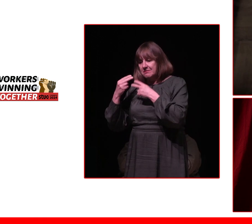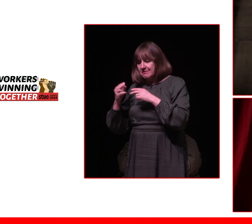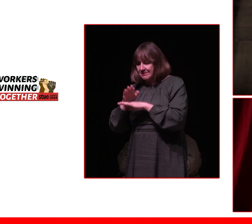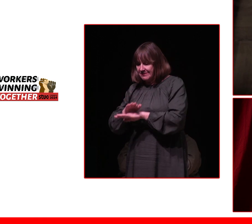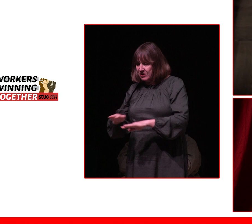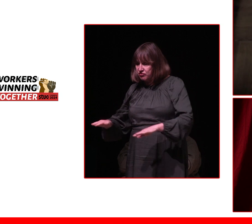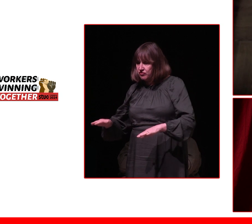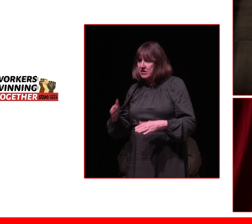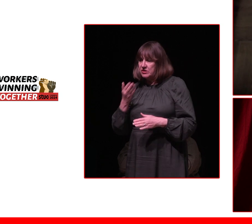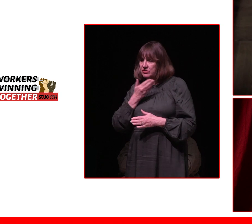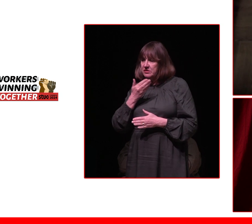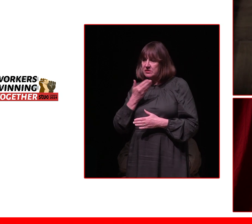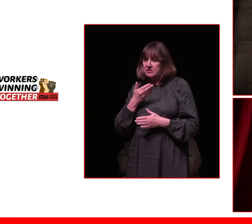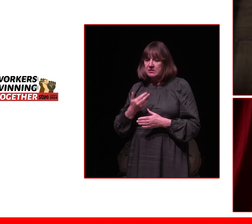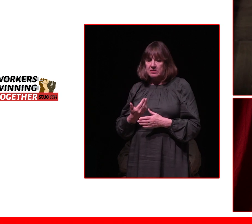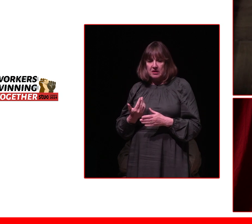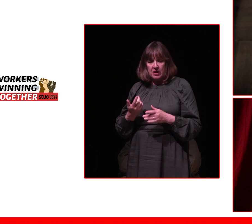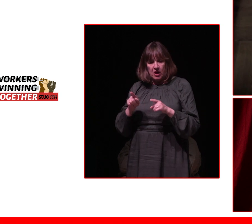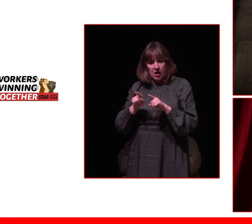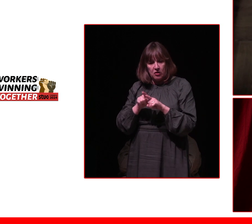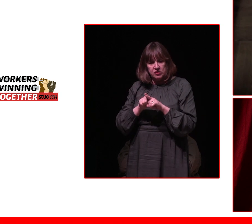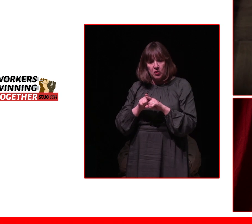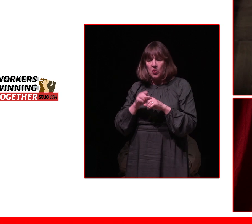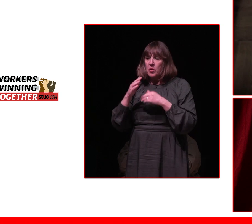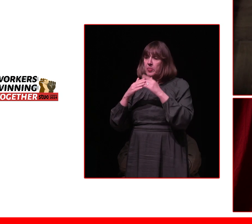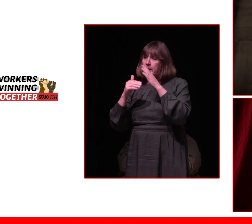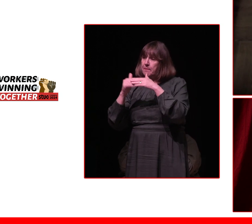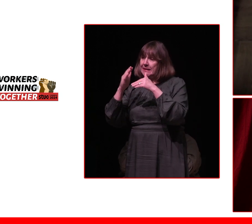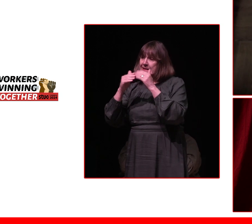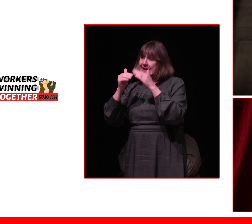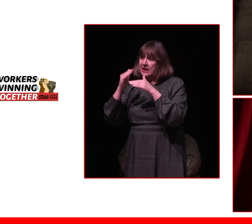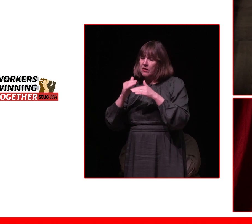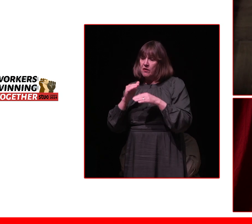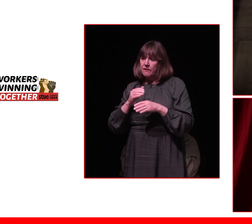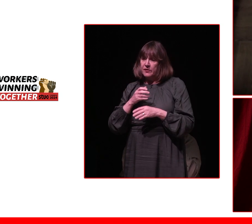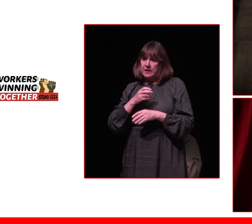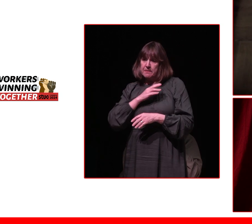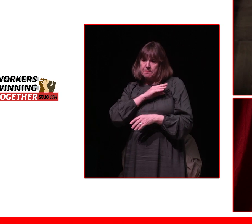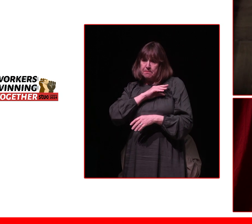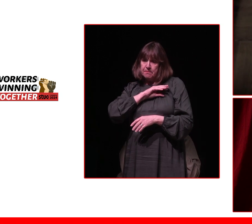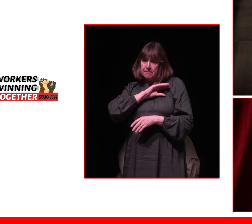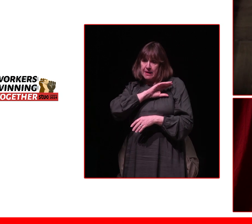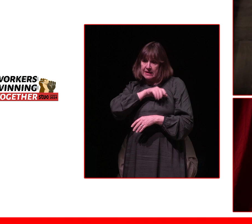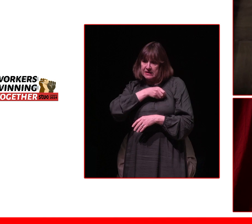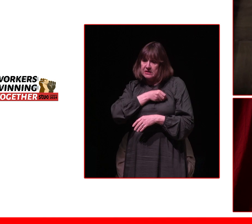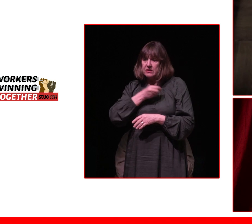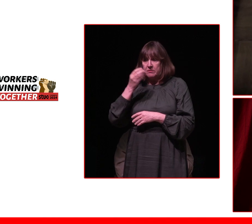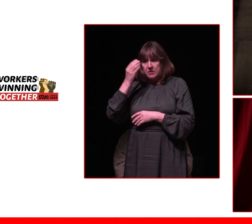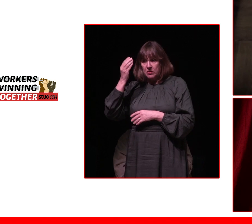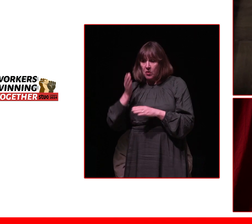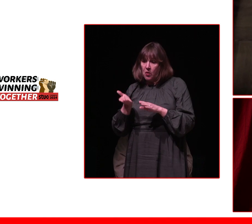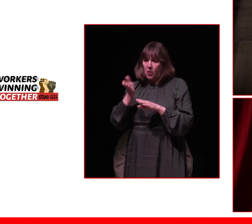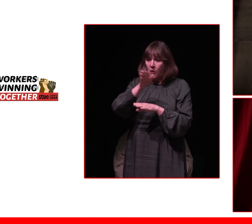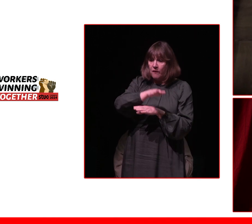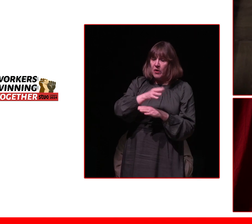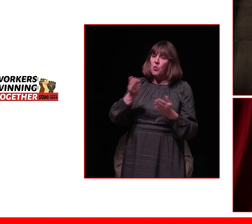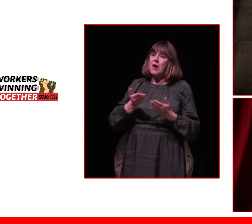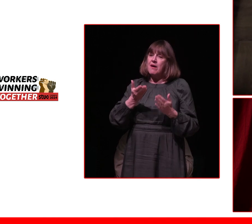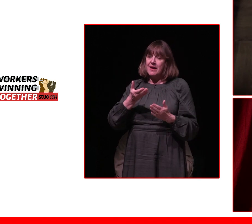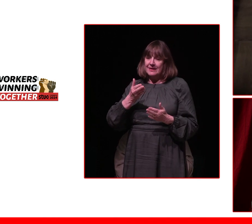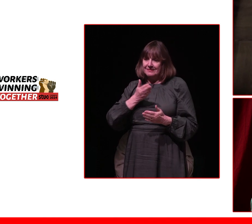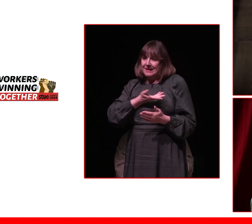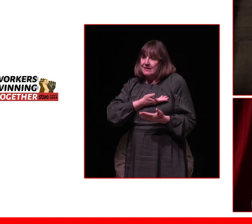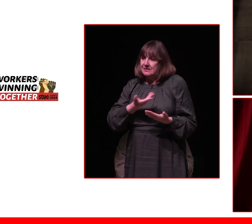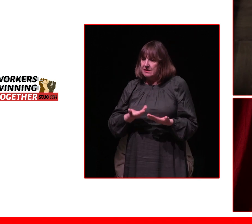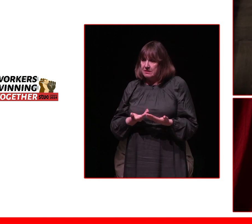even the building of the Palestinian parliament over in Gaza has been destroyed. Nothing been